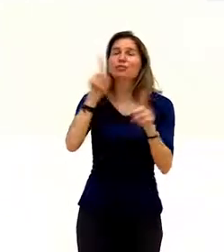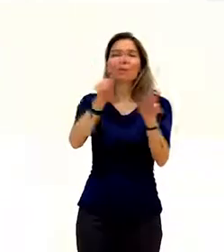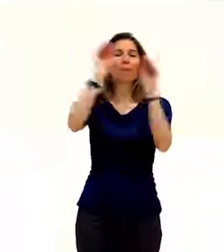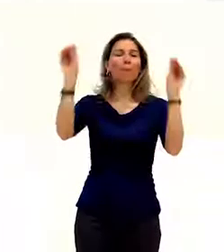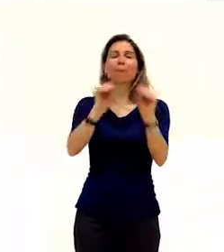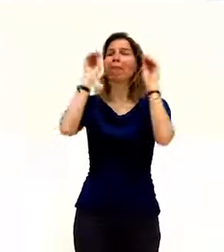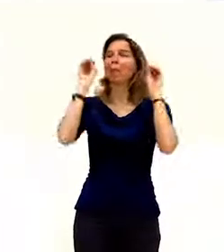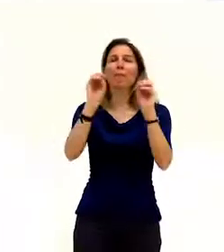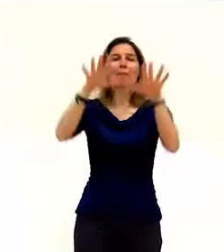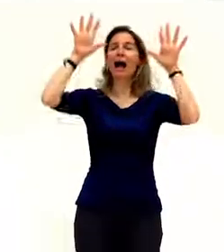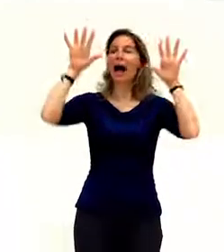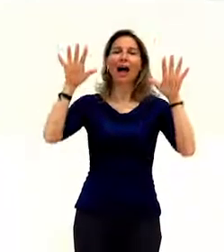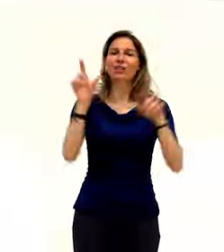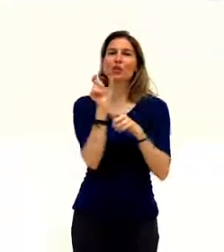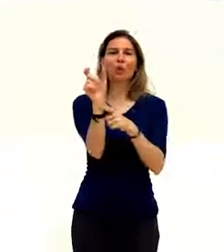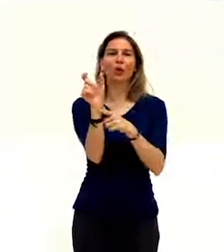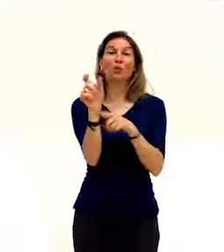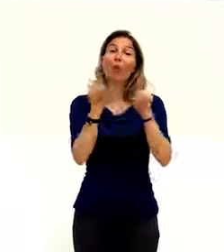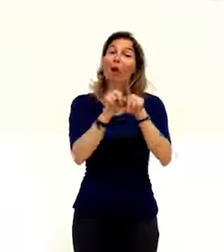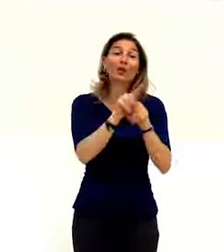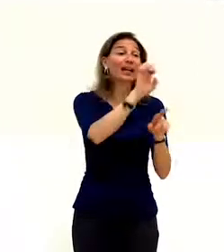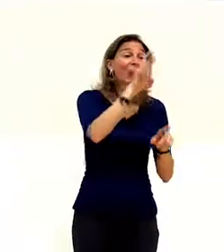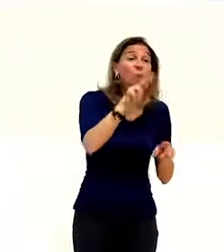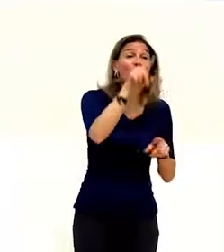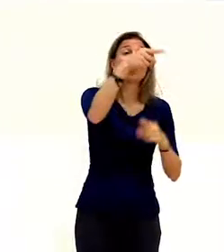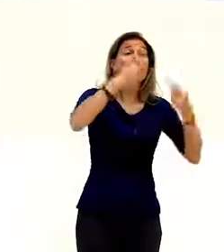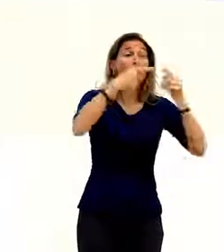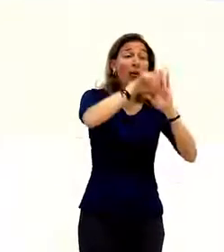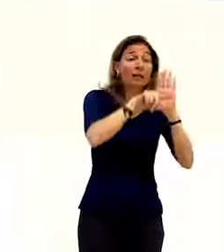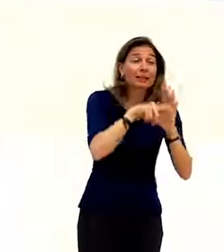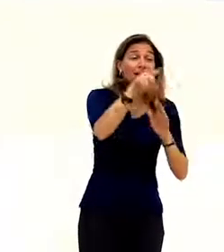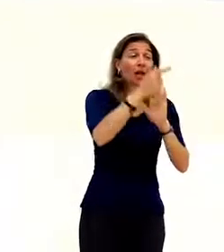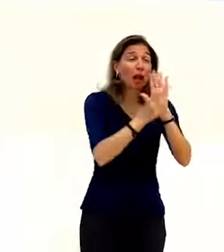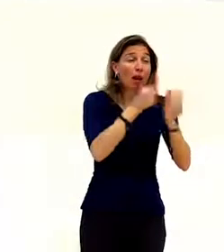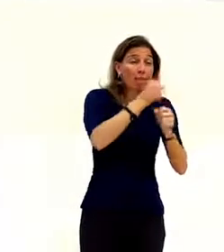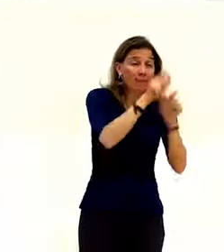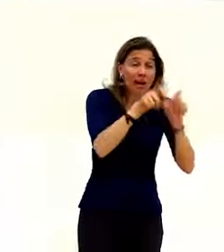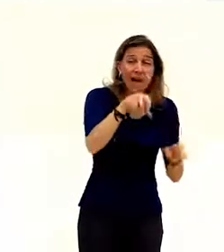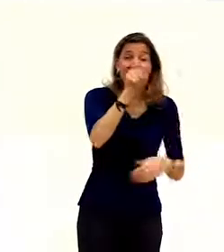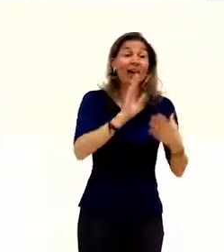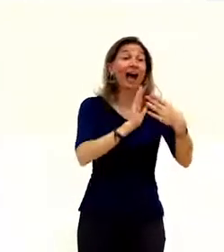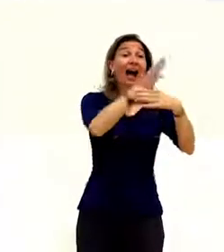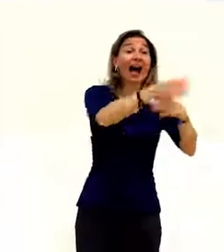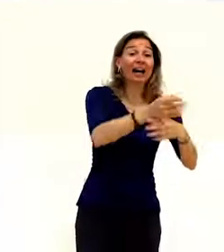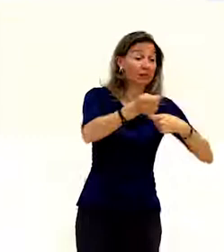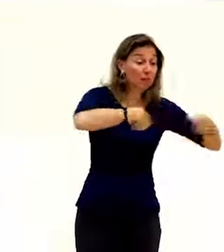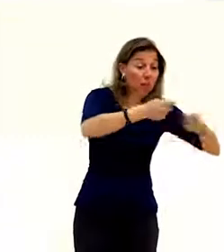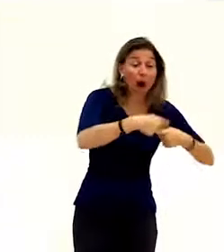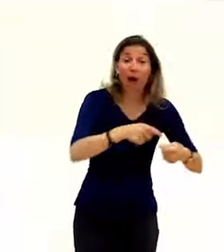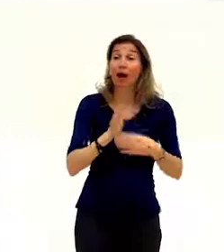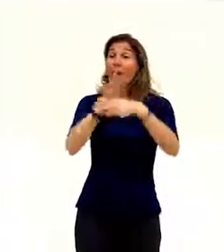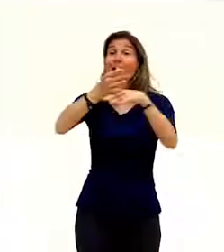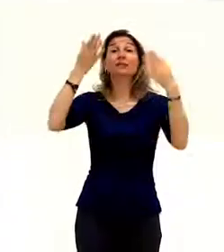word in the European Union policy and lawmaking. Access to the market, access to